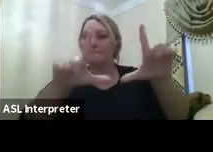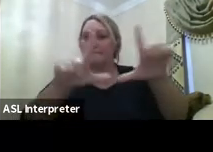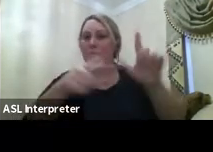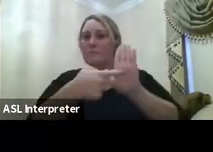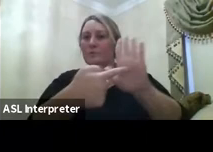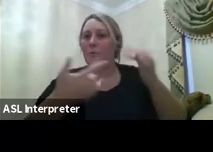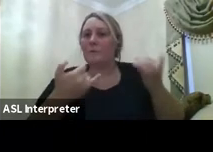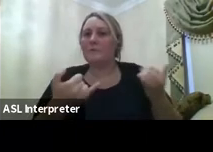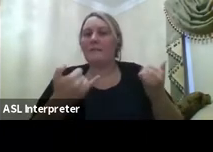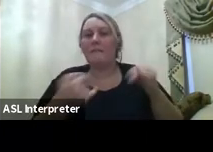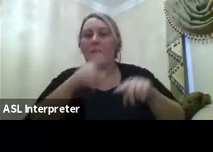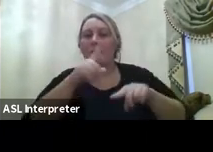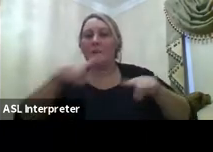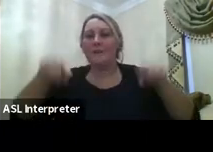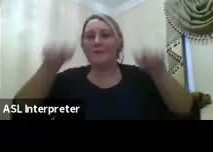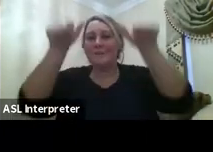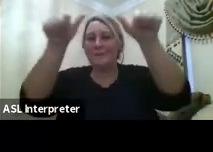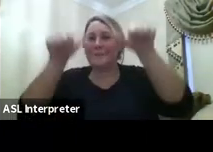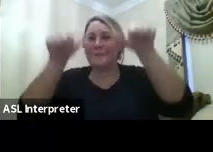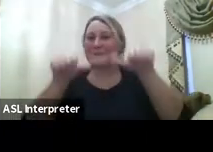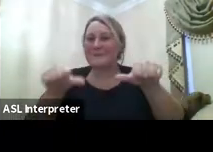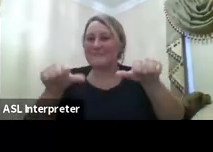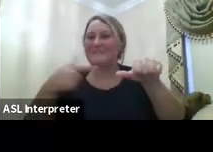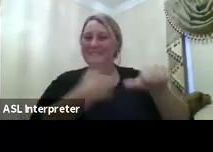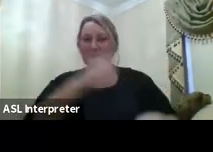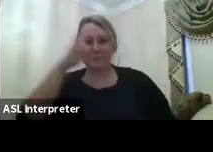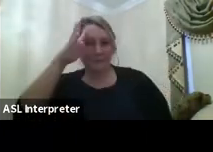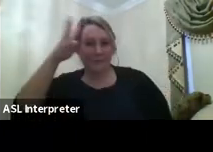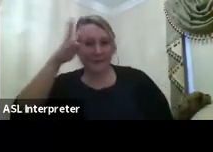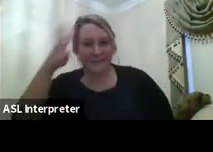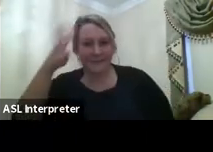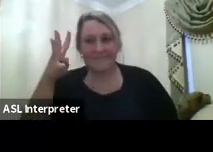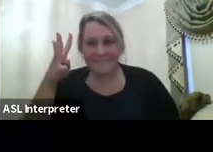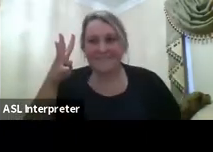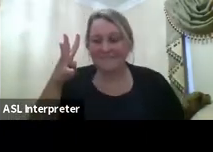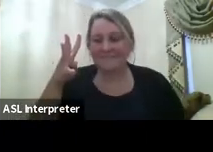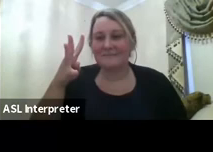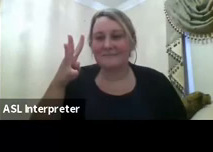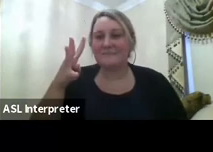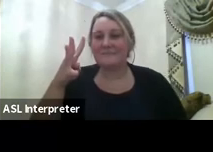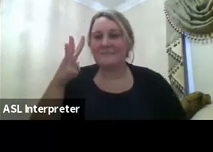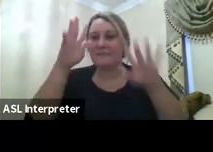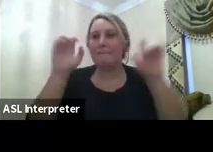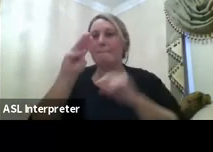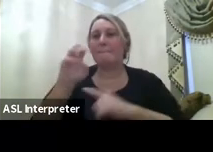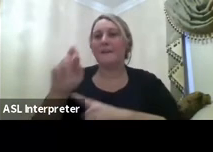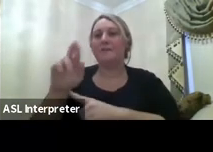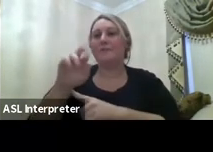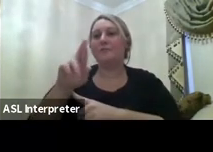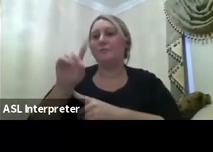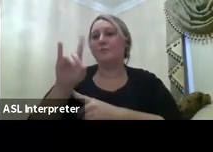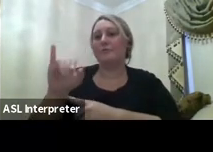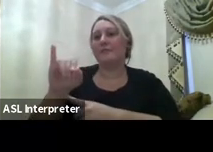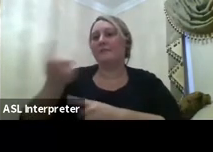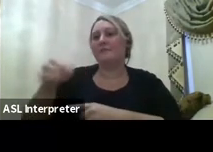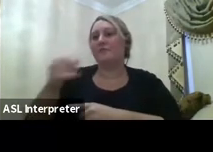Giuliani time. So some of the texts down there would give you that information when Rudy Giuliani was the mayor of New York. Um,